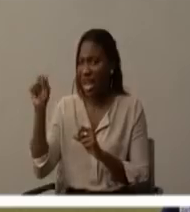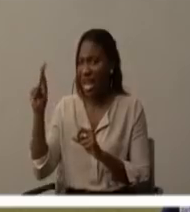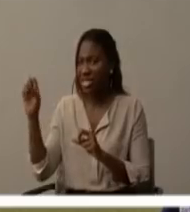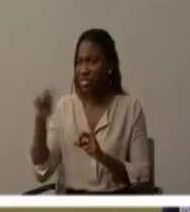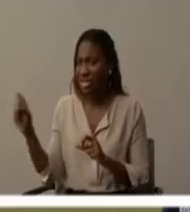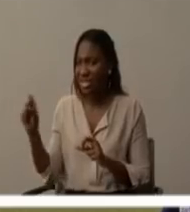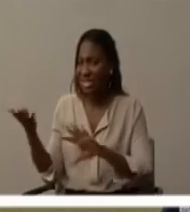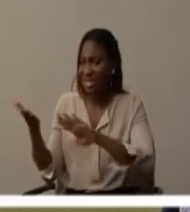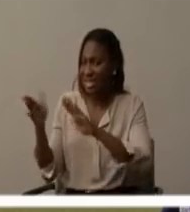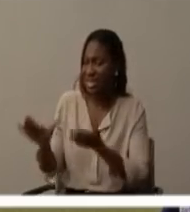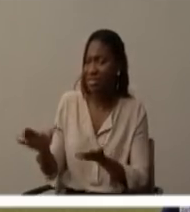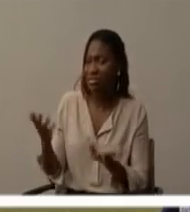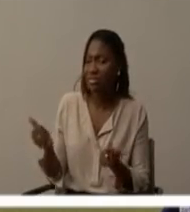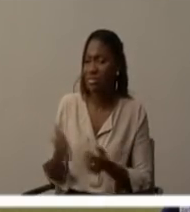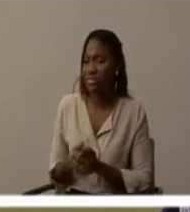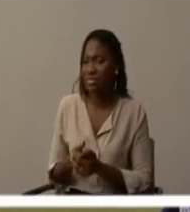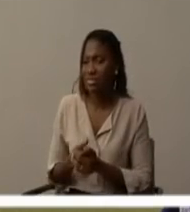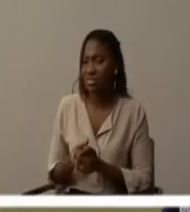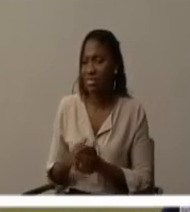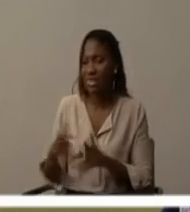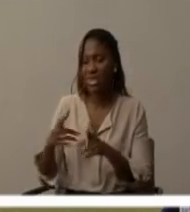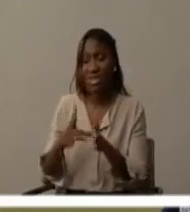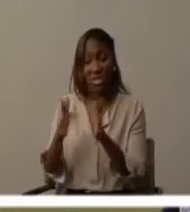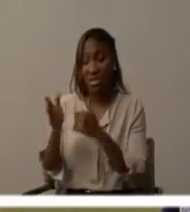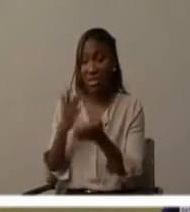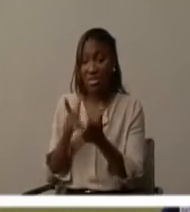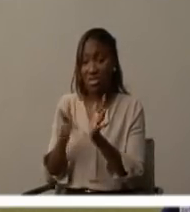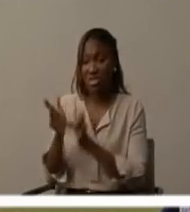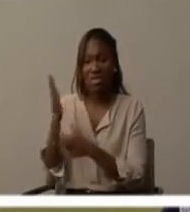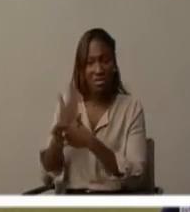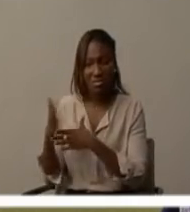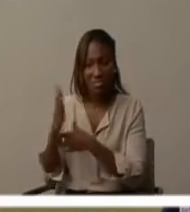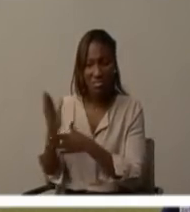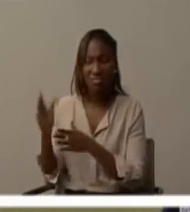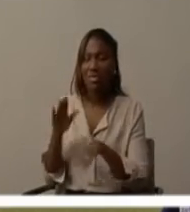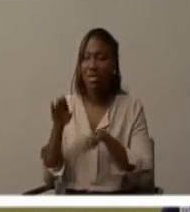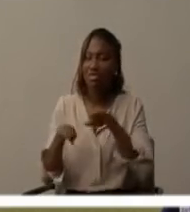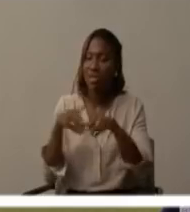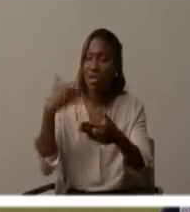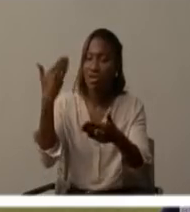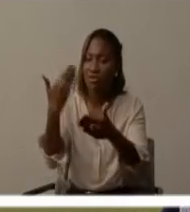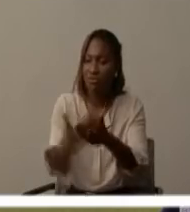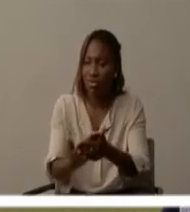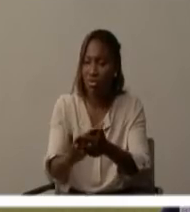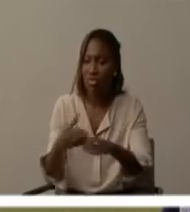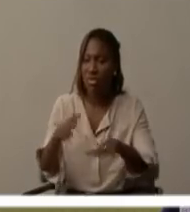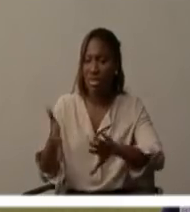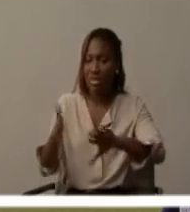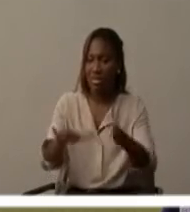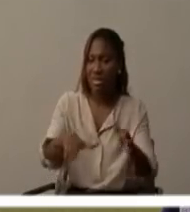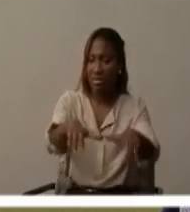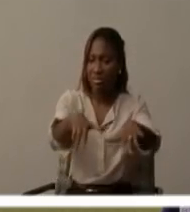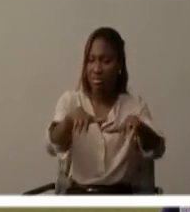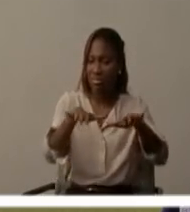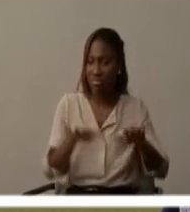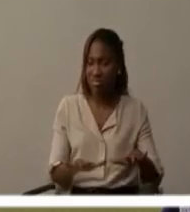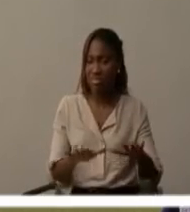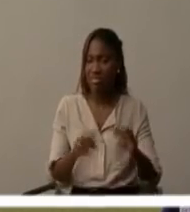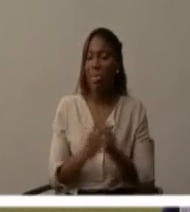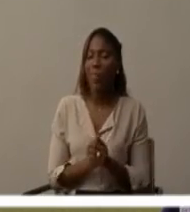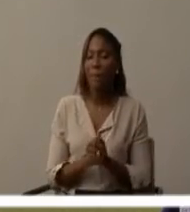tomb. It was a cave with a stone to close the opening. Jesus said, "Take the